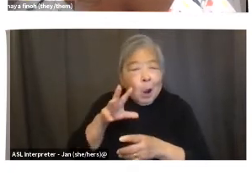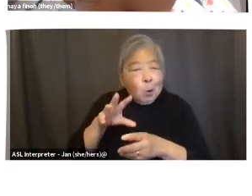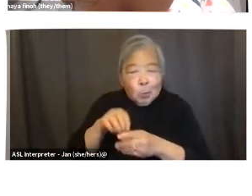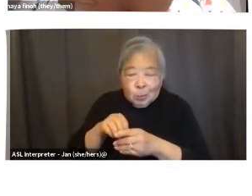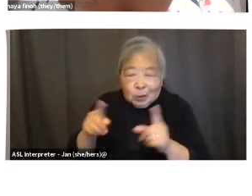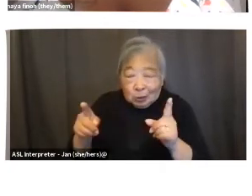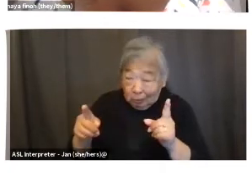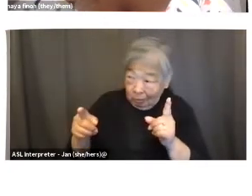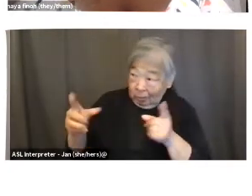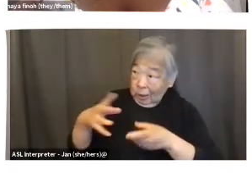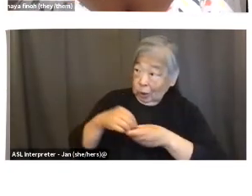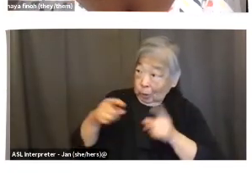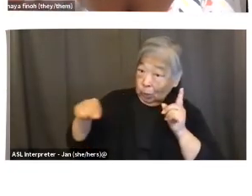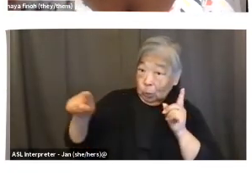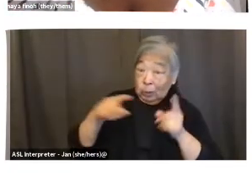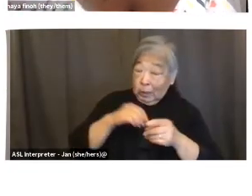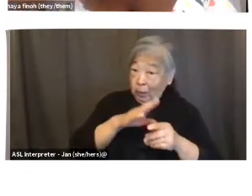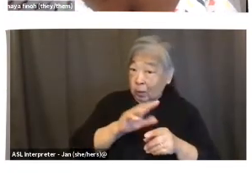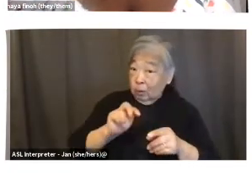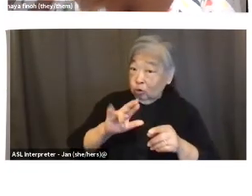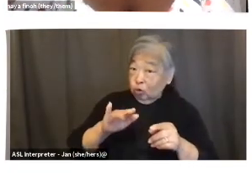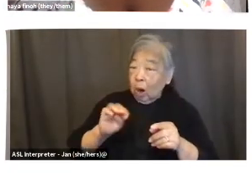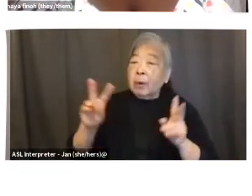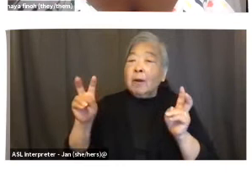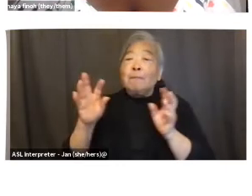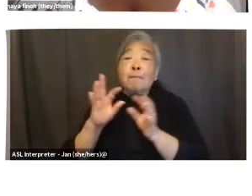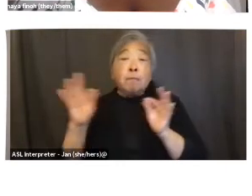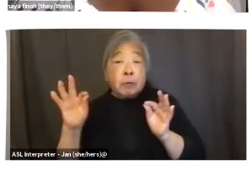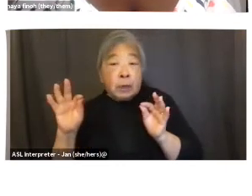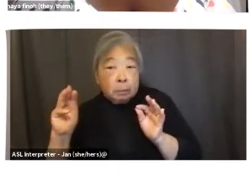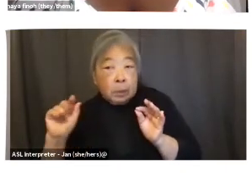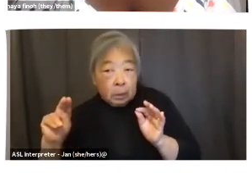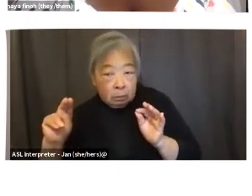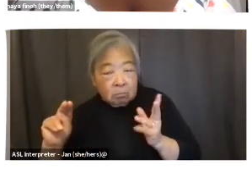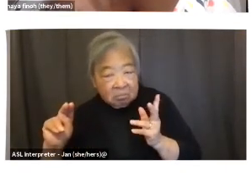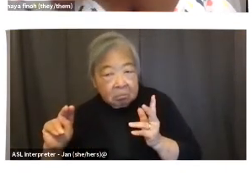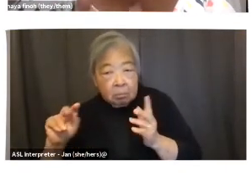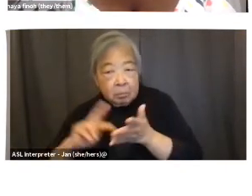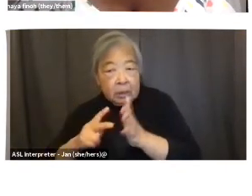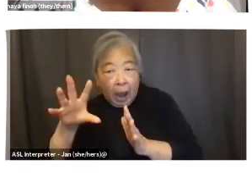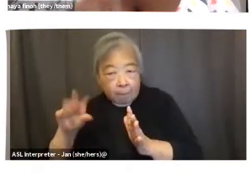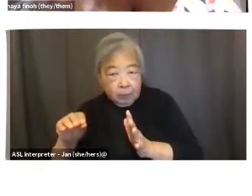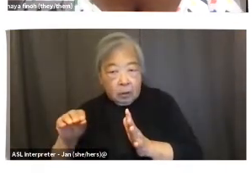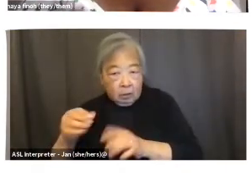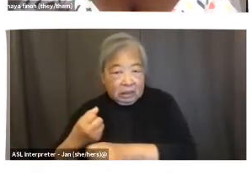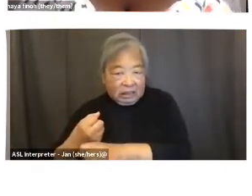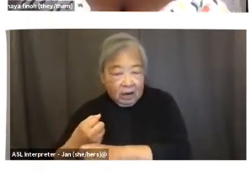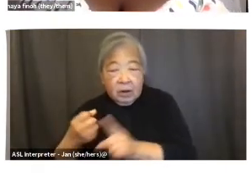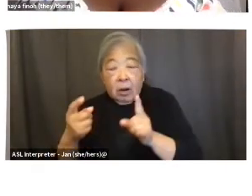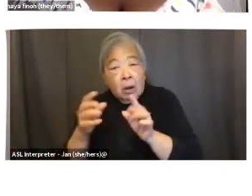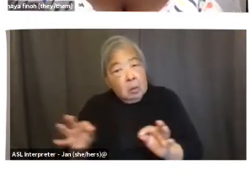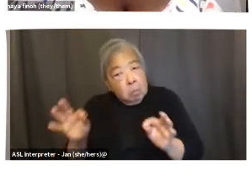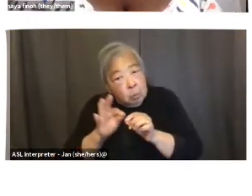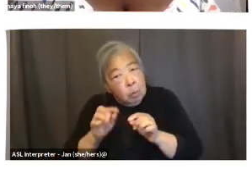freedmen into their tribe," freedmen being Africans enslaved. And this is important really to focus